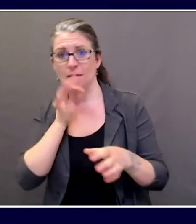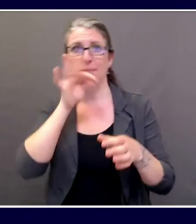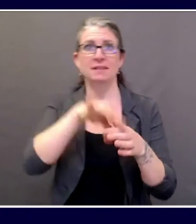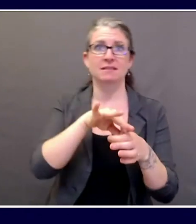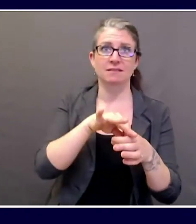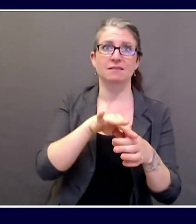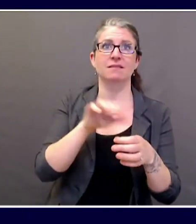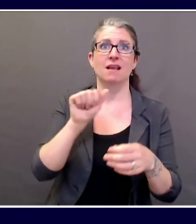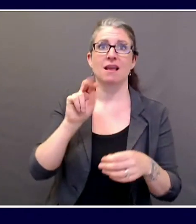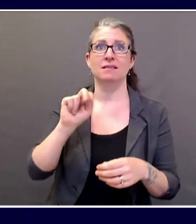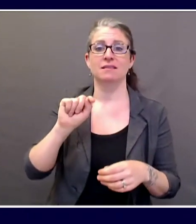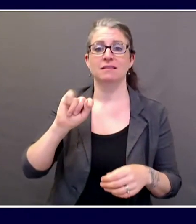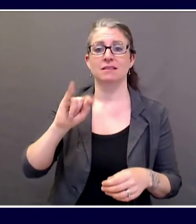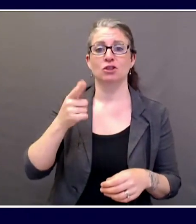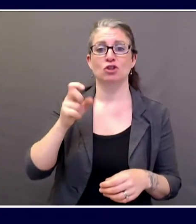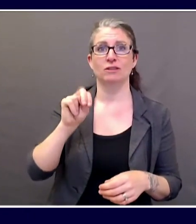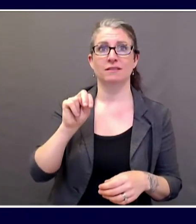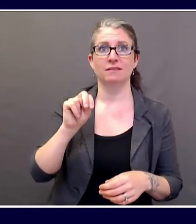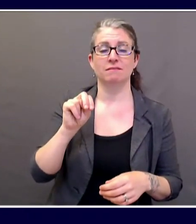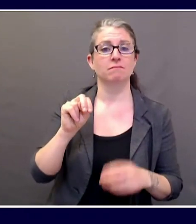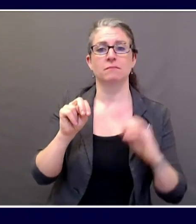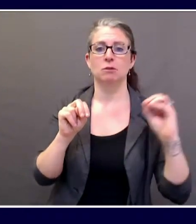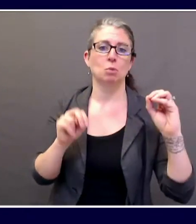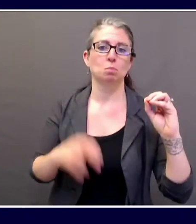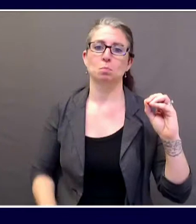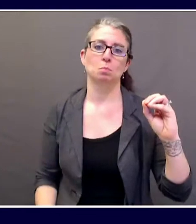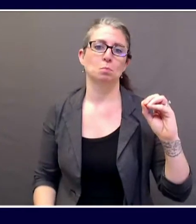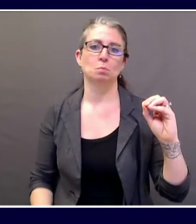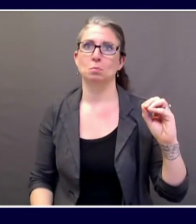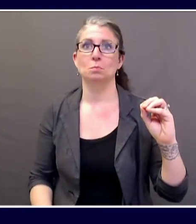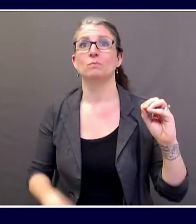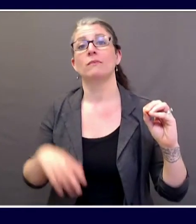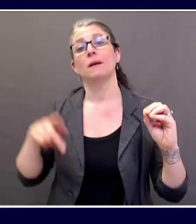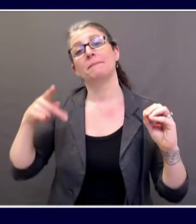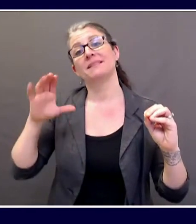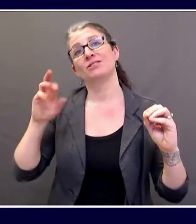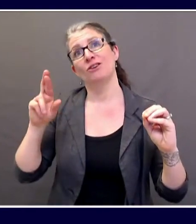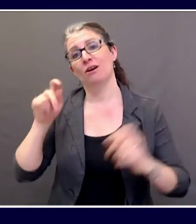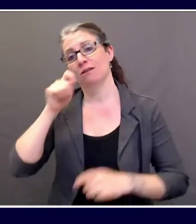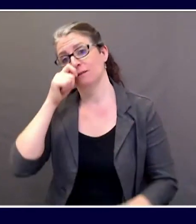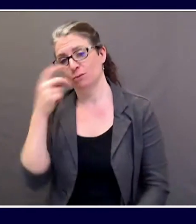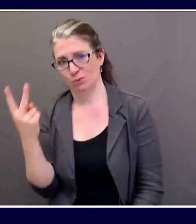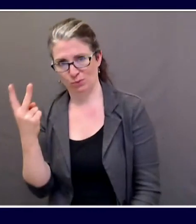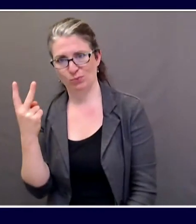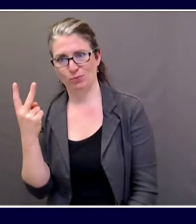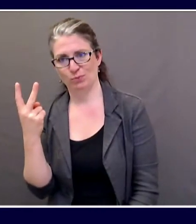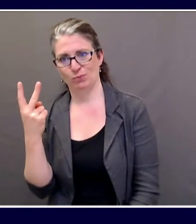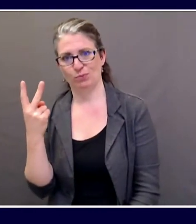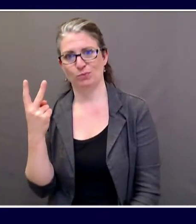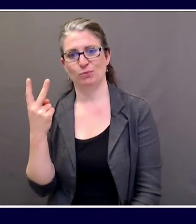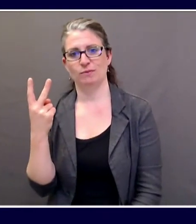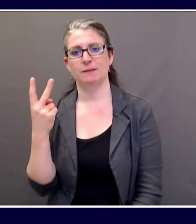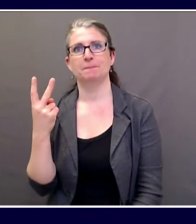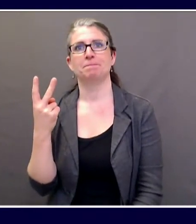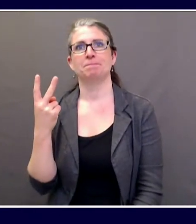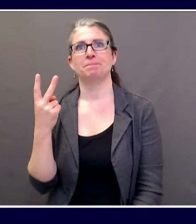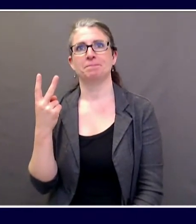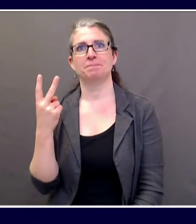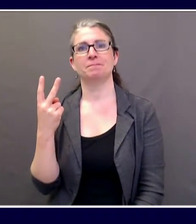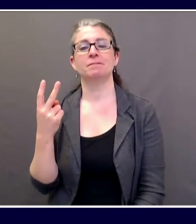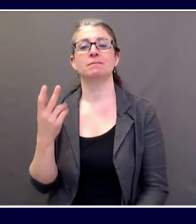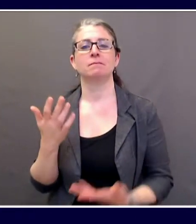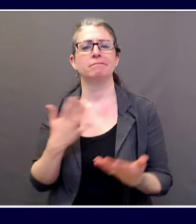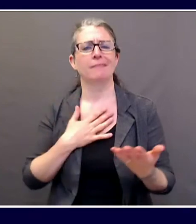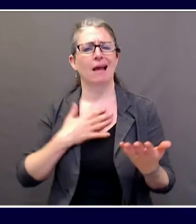2 additional PCR cases. So I think, Charlie, what sort of is happening, and this is a hypothesis, is that it's an